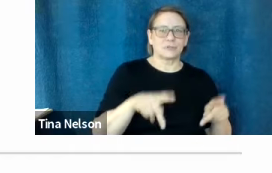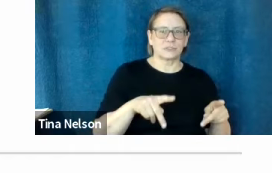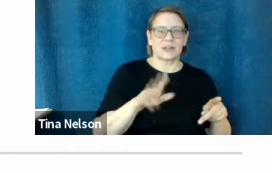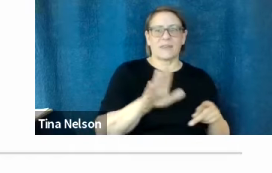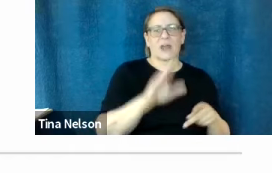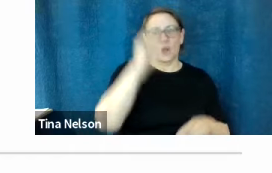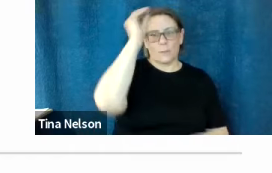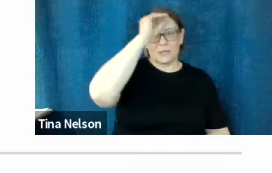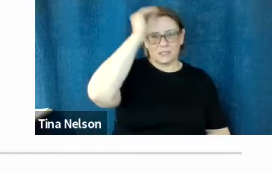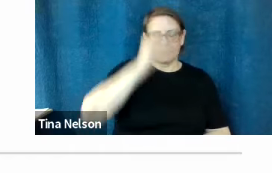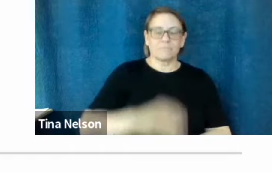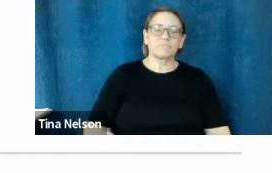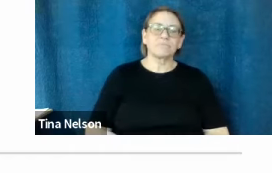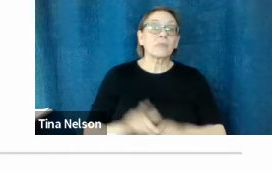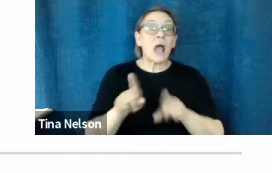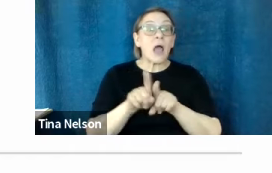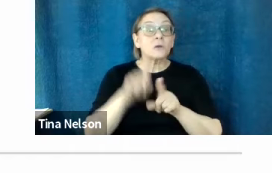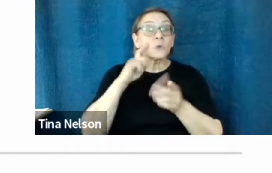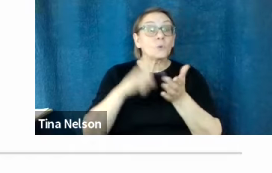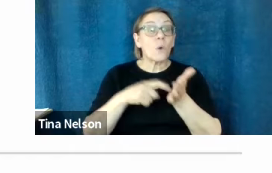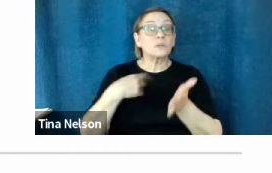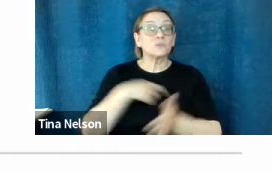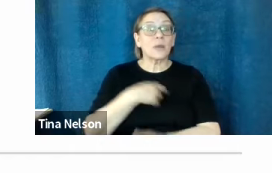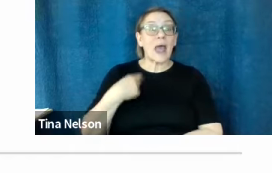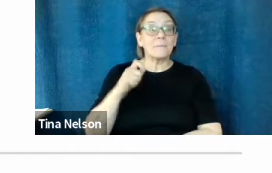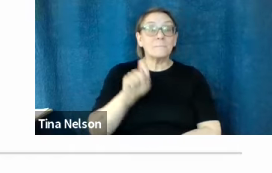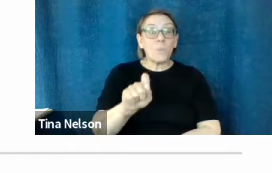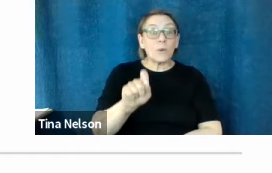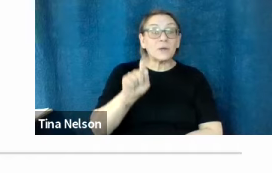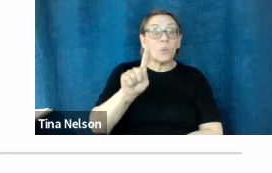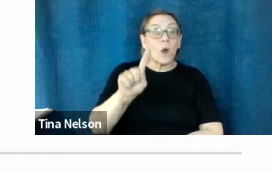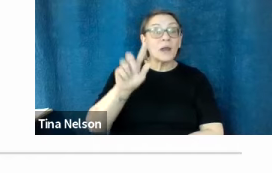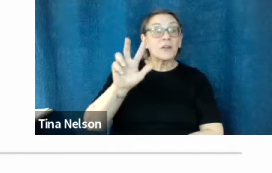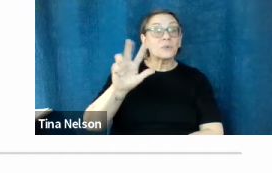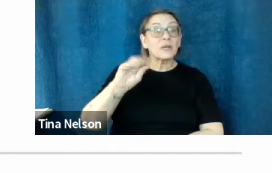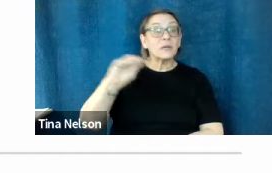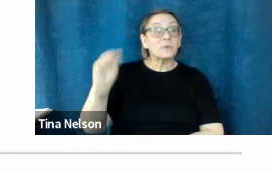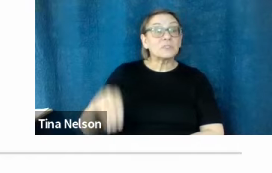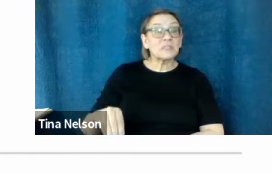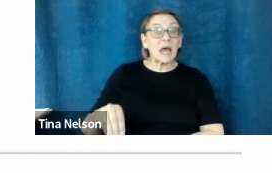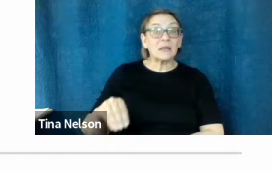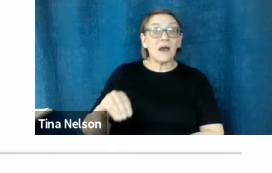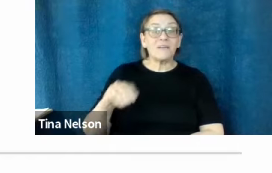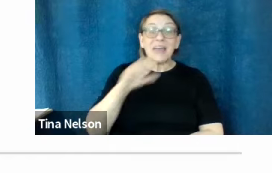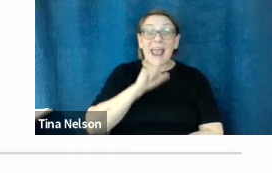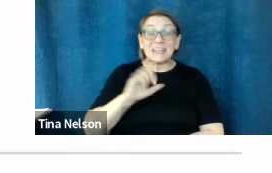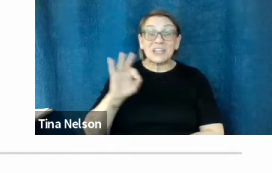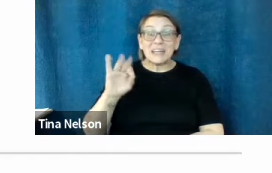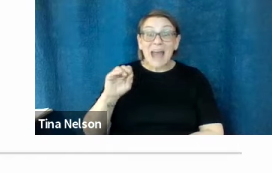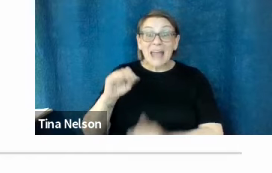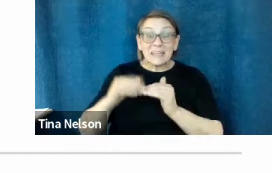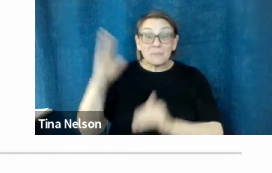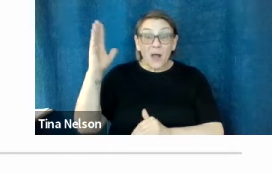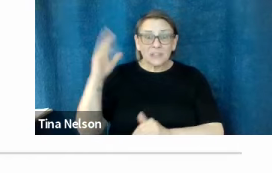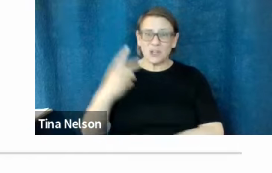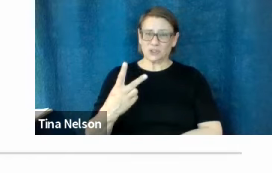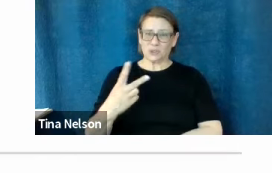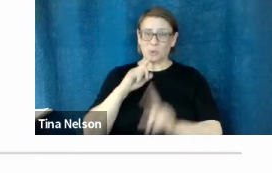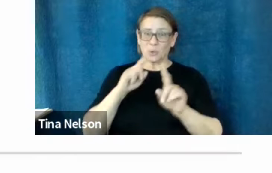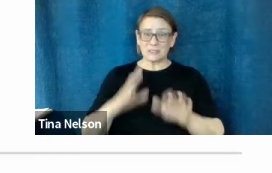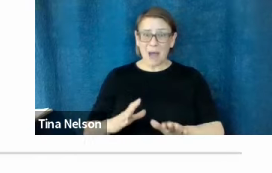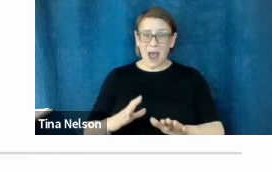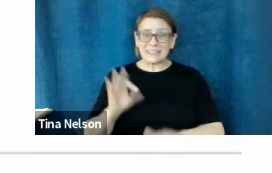I also noted that we had 0.13% of 90 plus. So, uh, two respondents were over 90, never